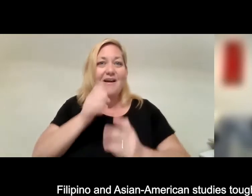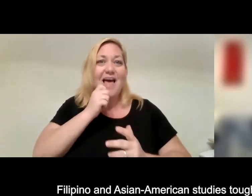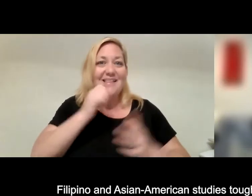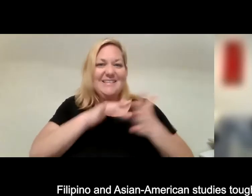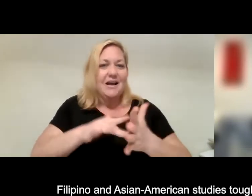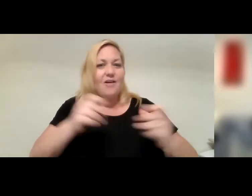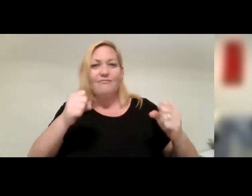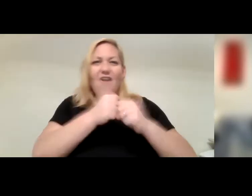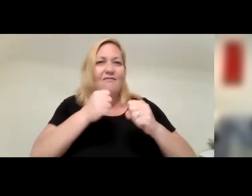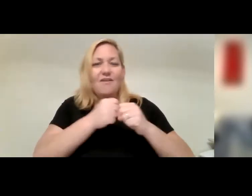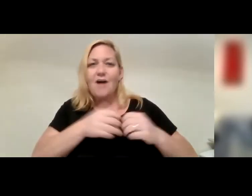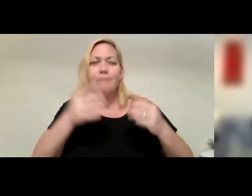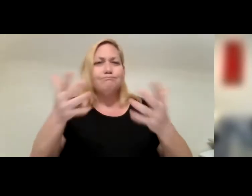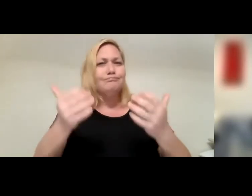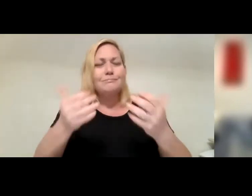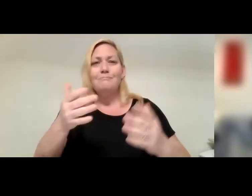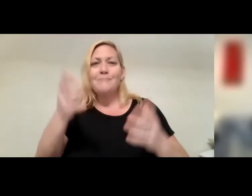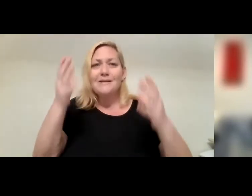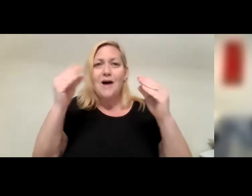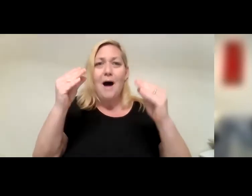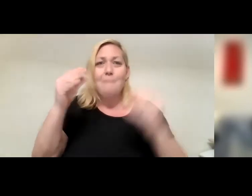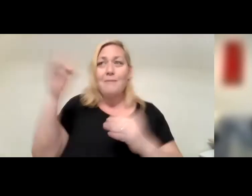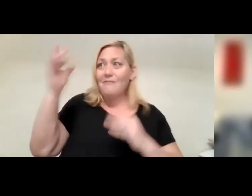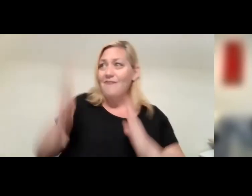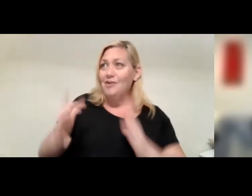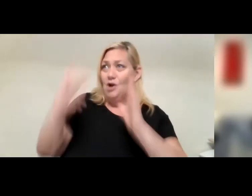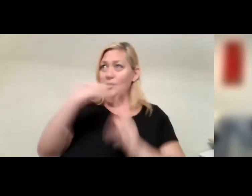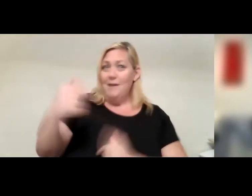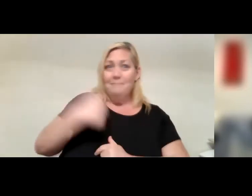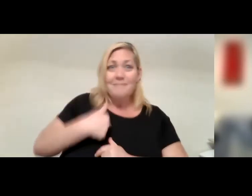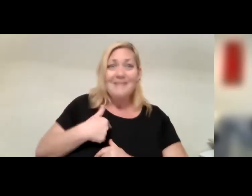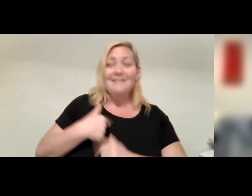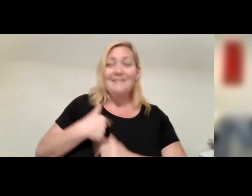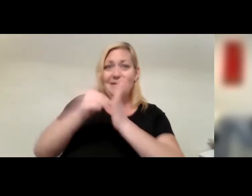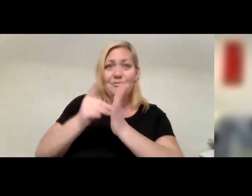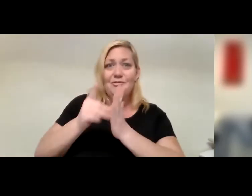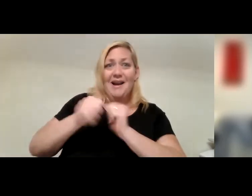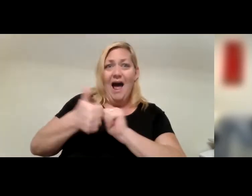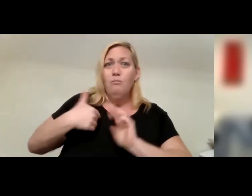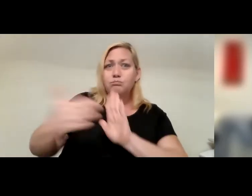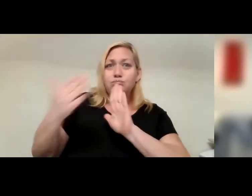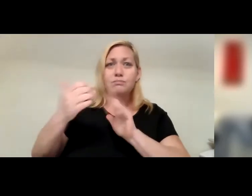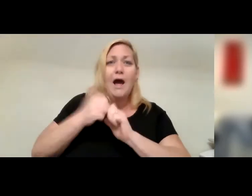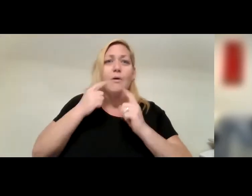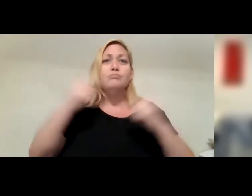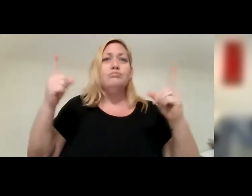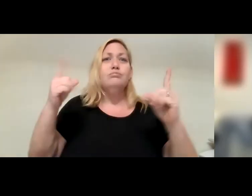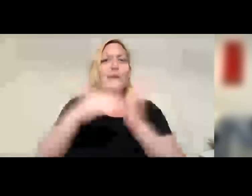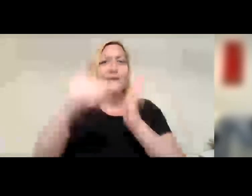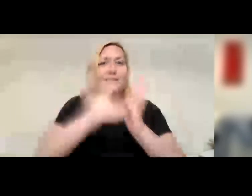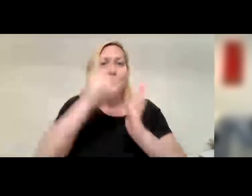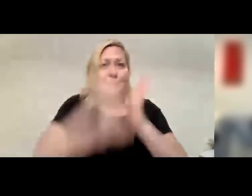to be taught by professors who looked like them, demonstrates how Filipino Americans have prevailed against racism and